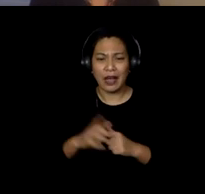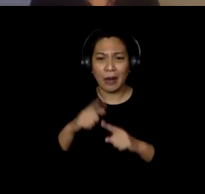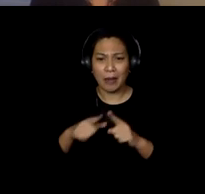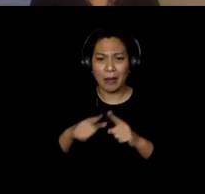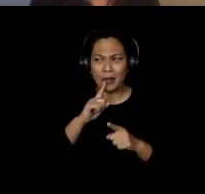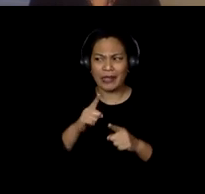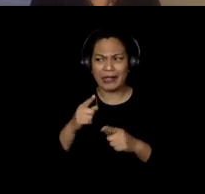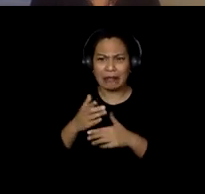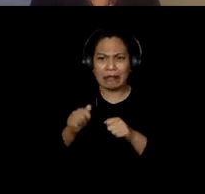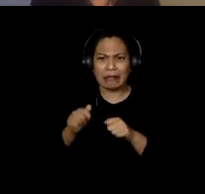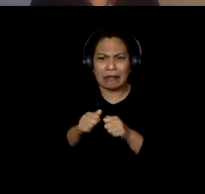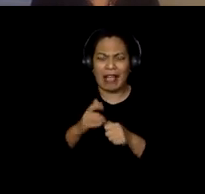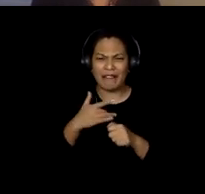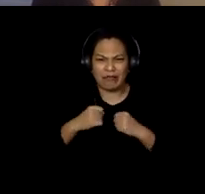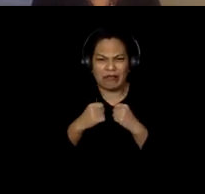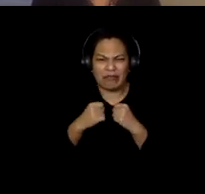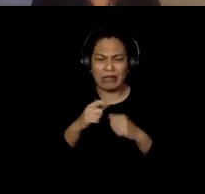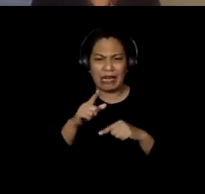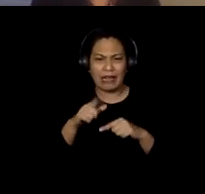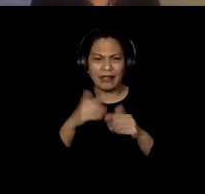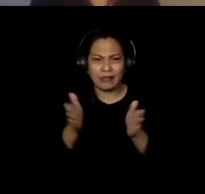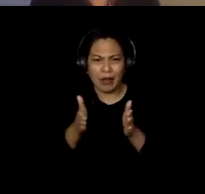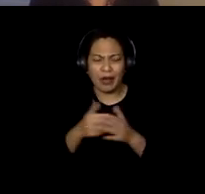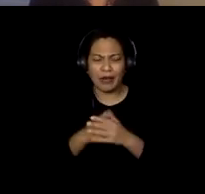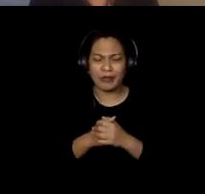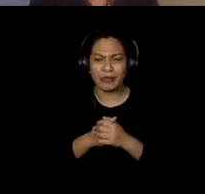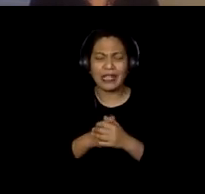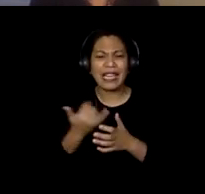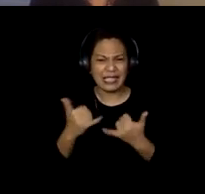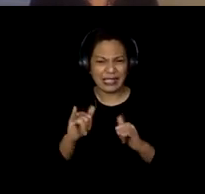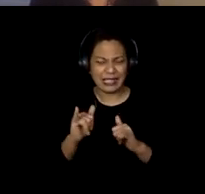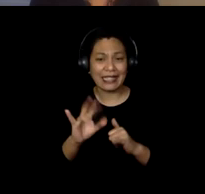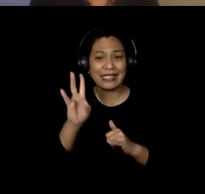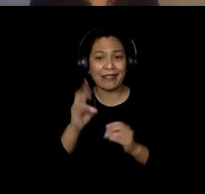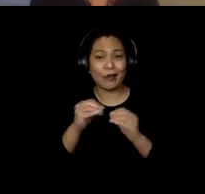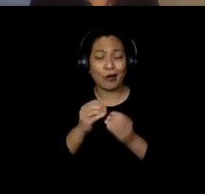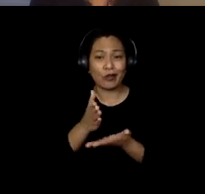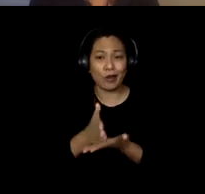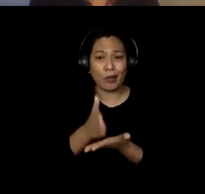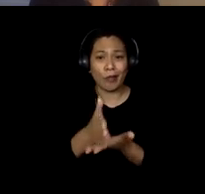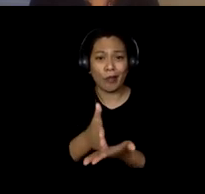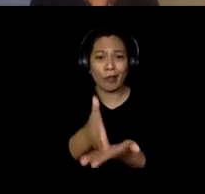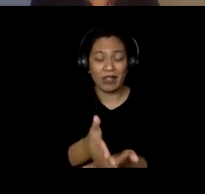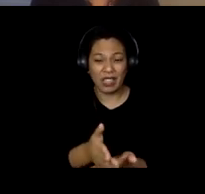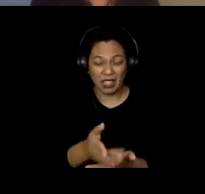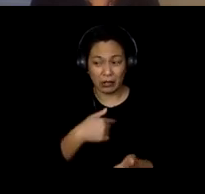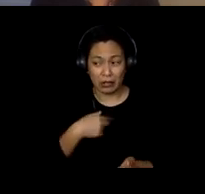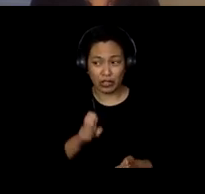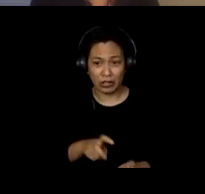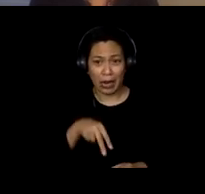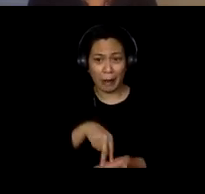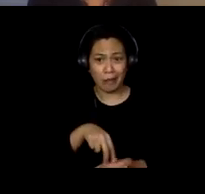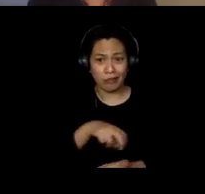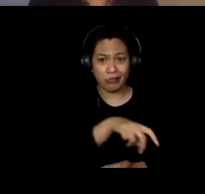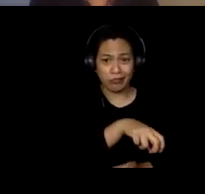you feel a little cramped, trapped almost. There are still 7 more stops to go. Should you just get up and change seats? But